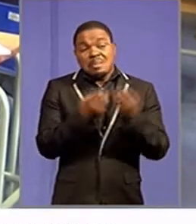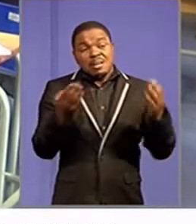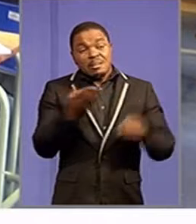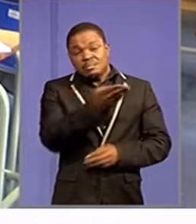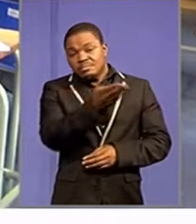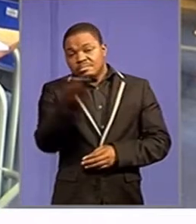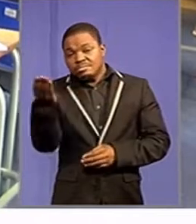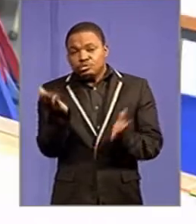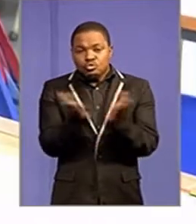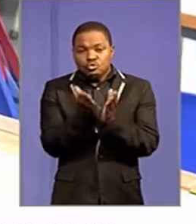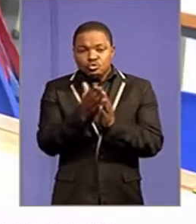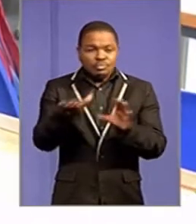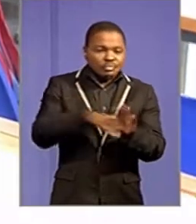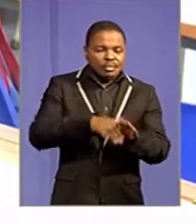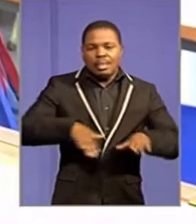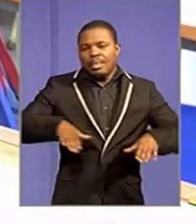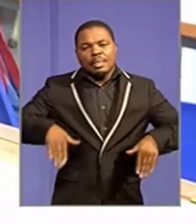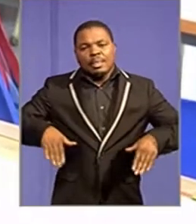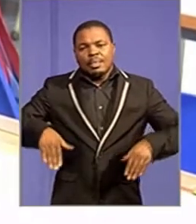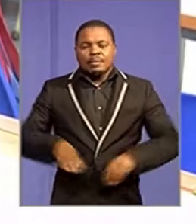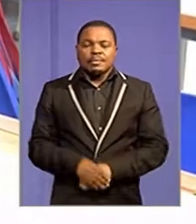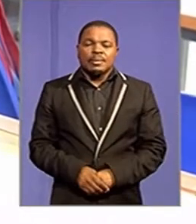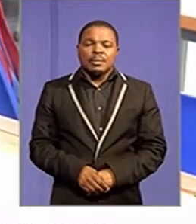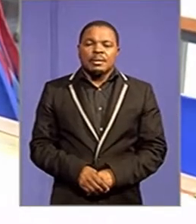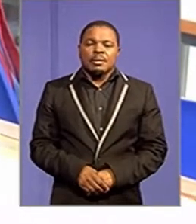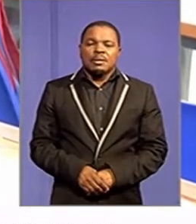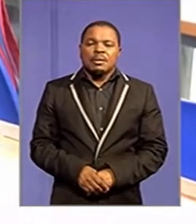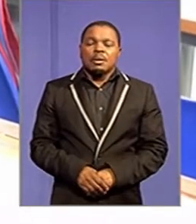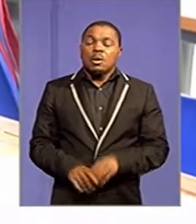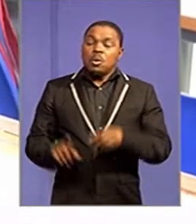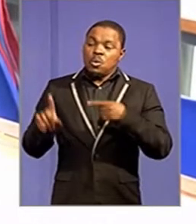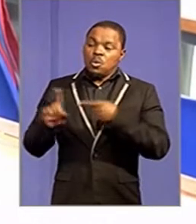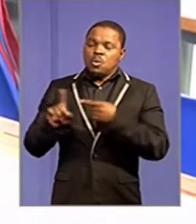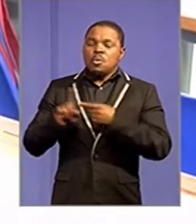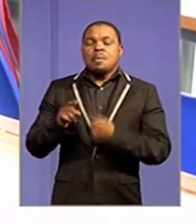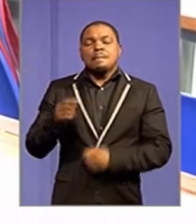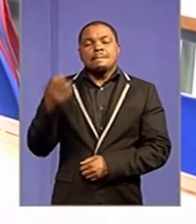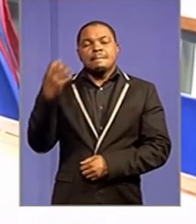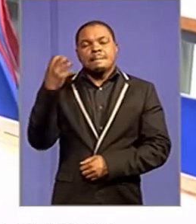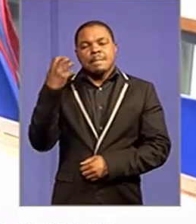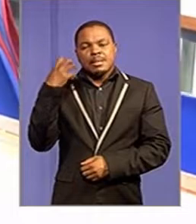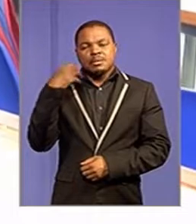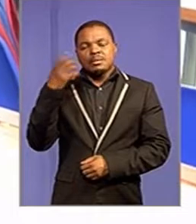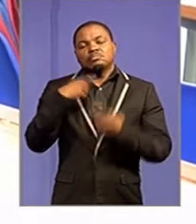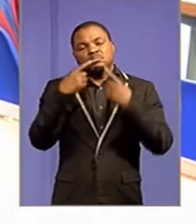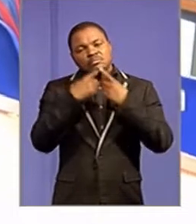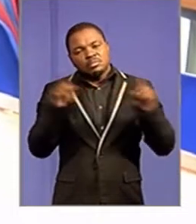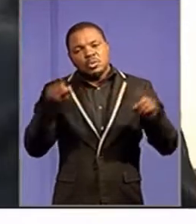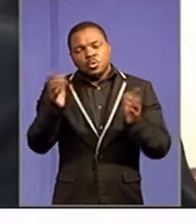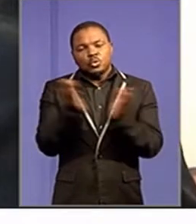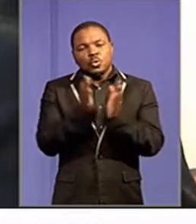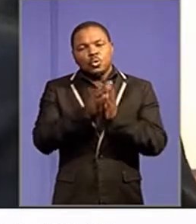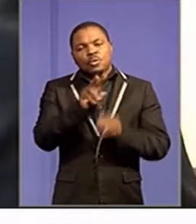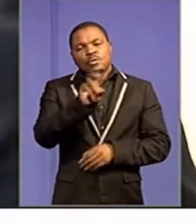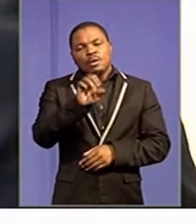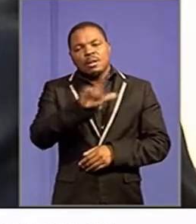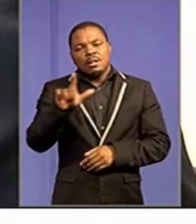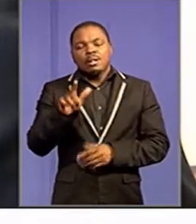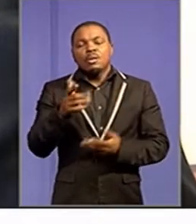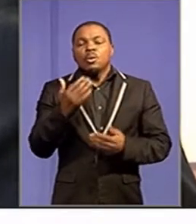batho ba hweletswa dikgoba dikolong. Polelong ya gagwe ge a bula sekolo se seswa ka Vaal, molekgotlaphethiši wa thuto Panyaza